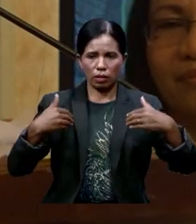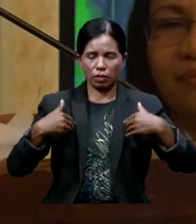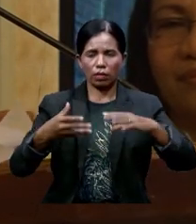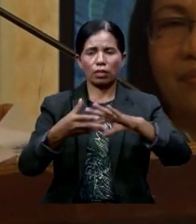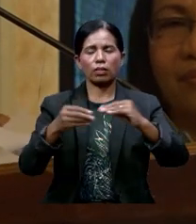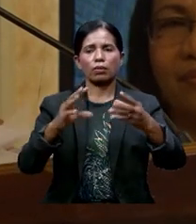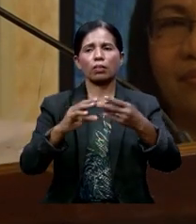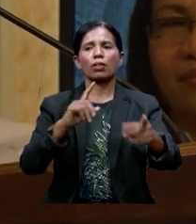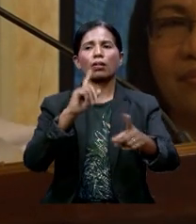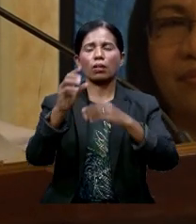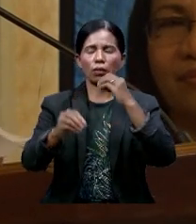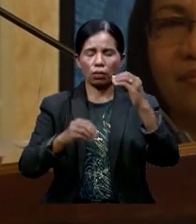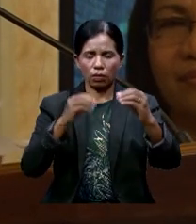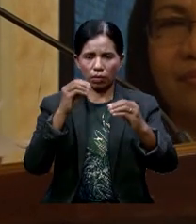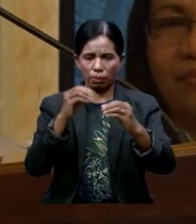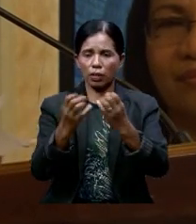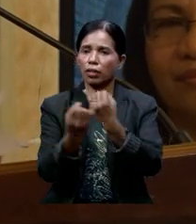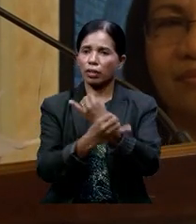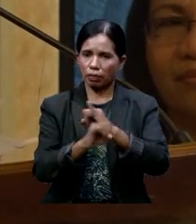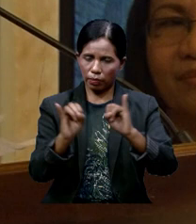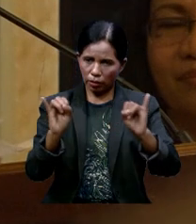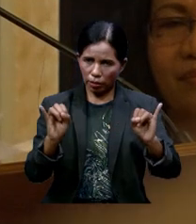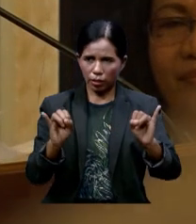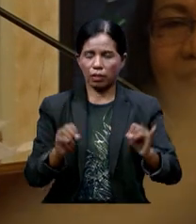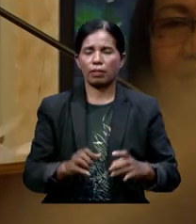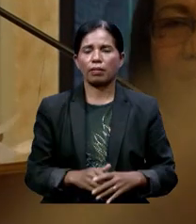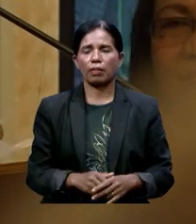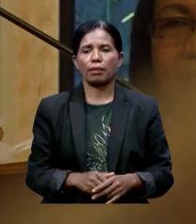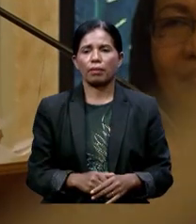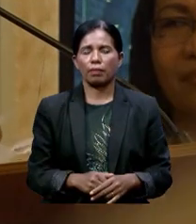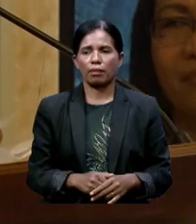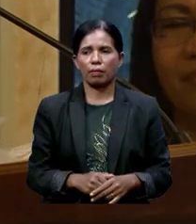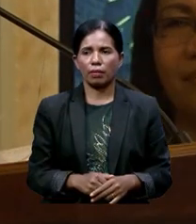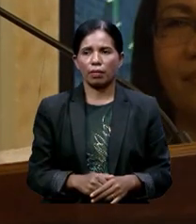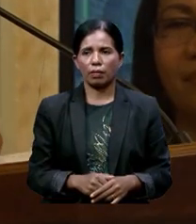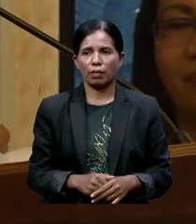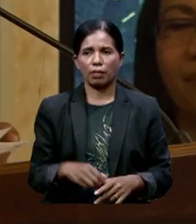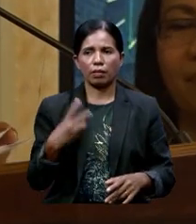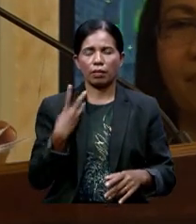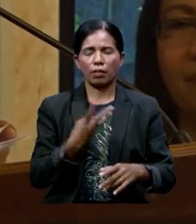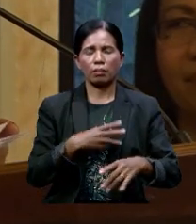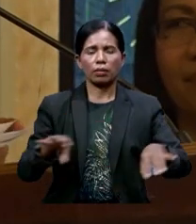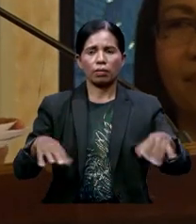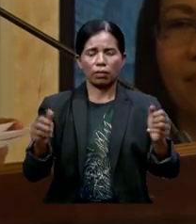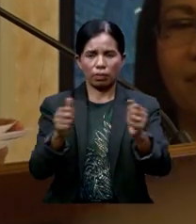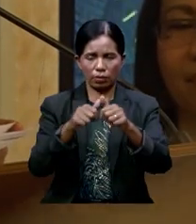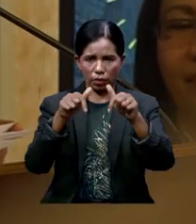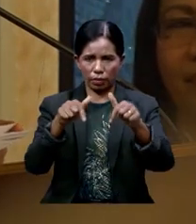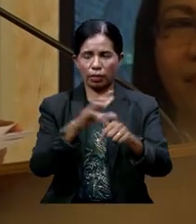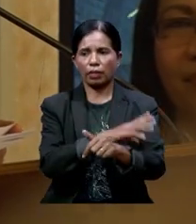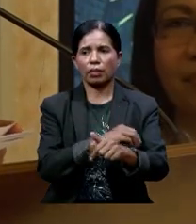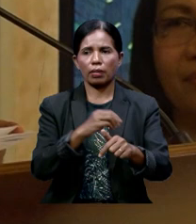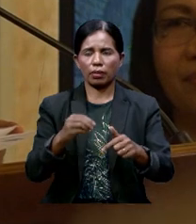about reconciliation, as the previous one mentioned here,